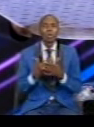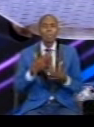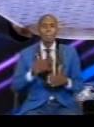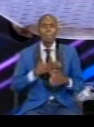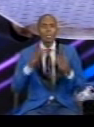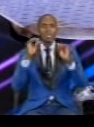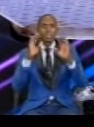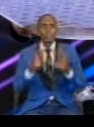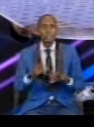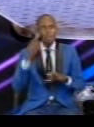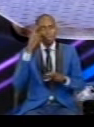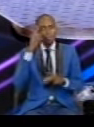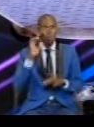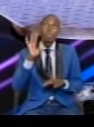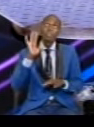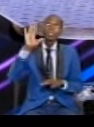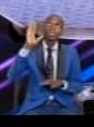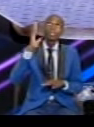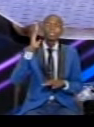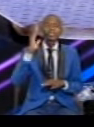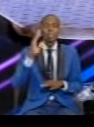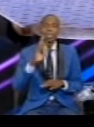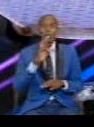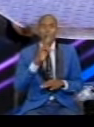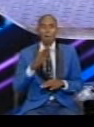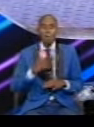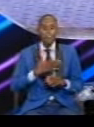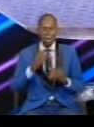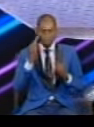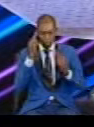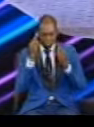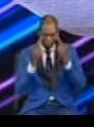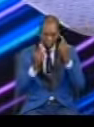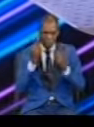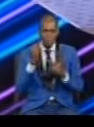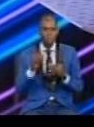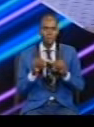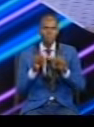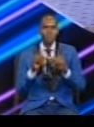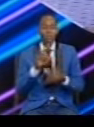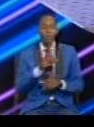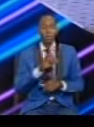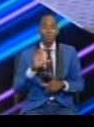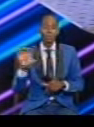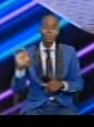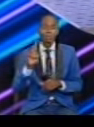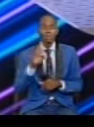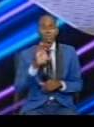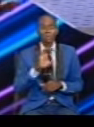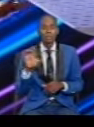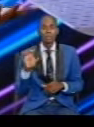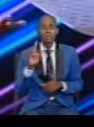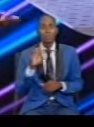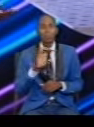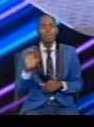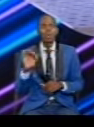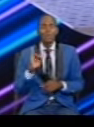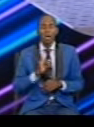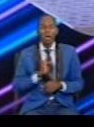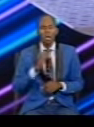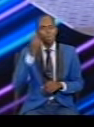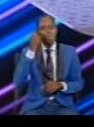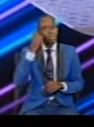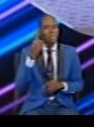thy testimonies are my meditation. Look at verse 100. In verse 100, I understand